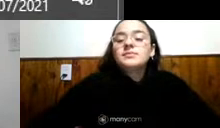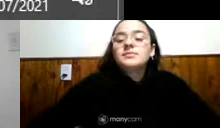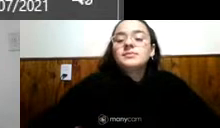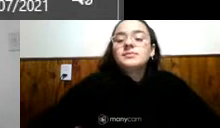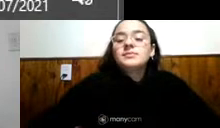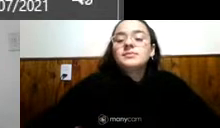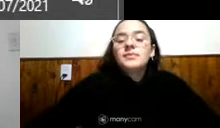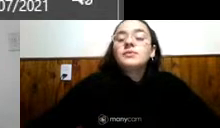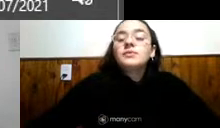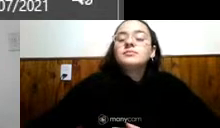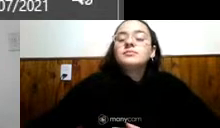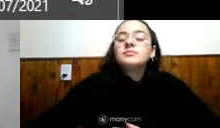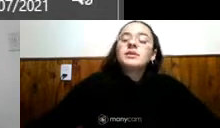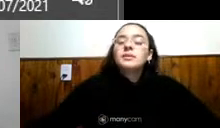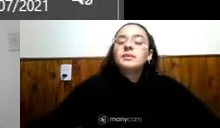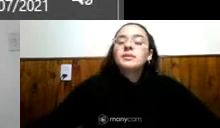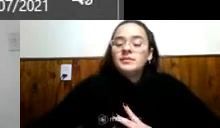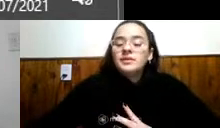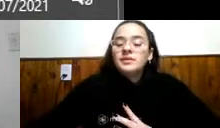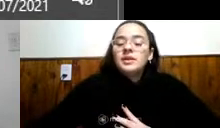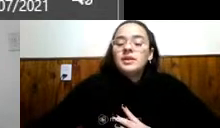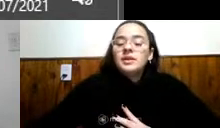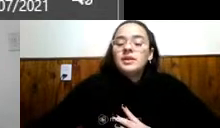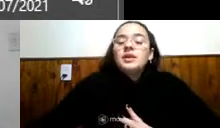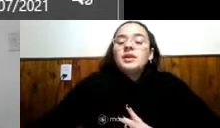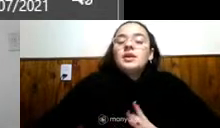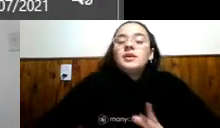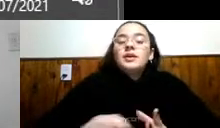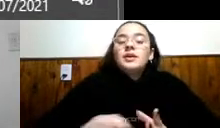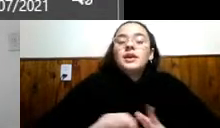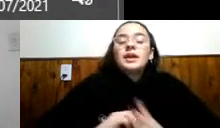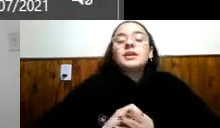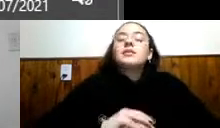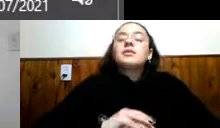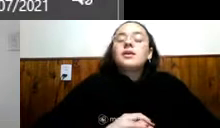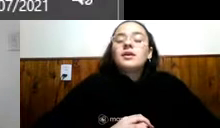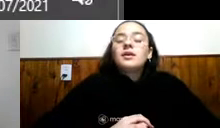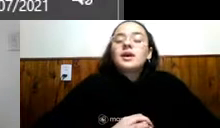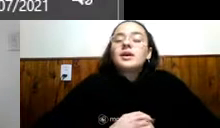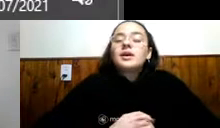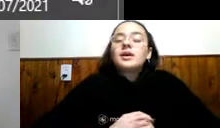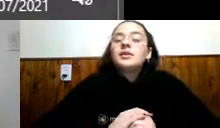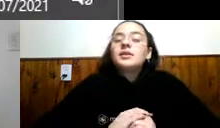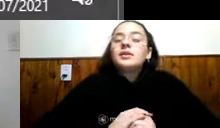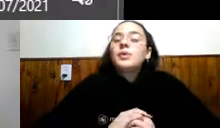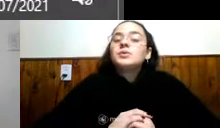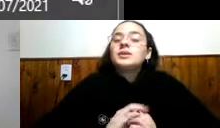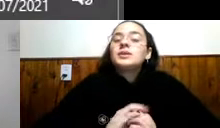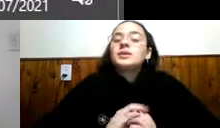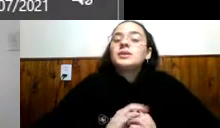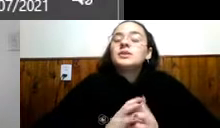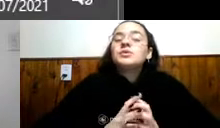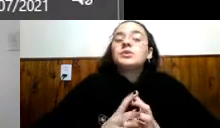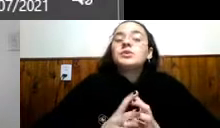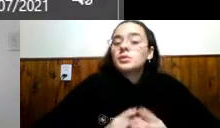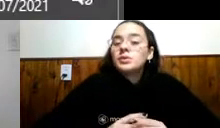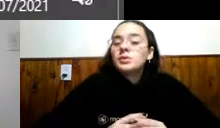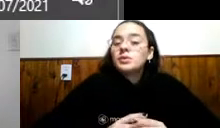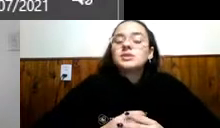Now, there is my biography. I can say that I went to Martin Lutero